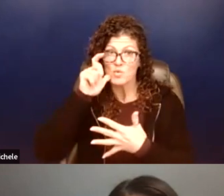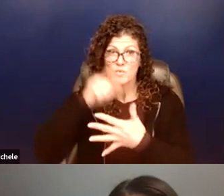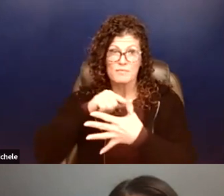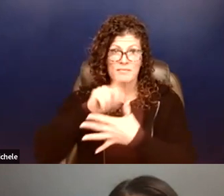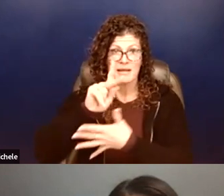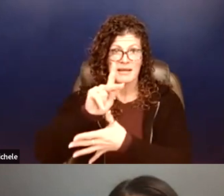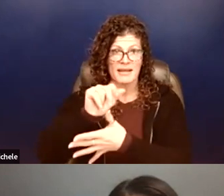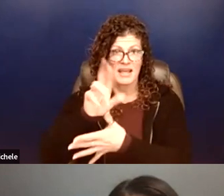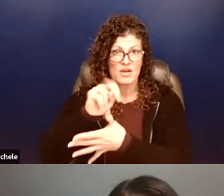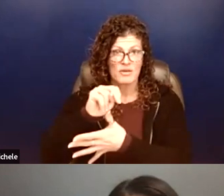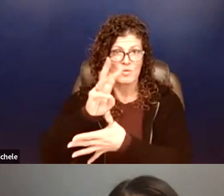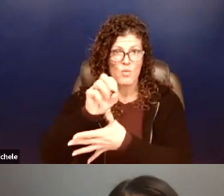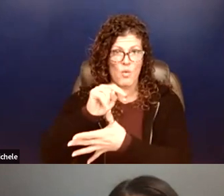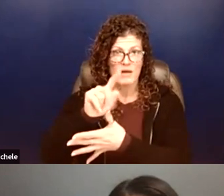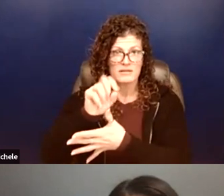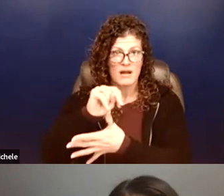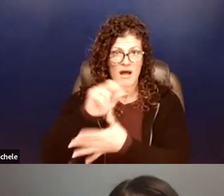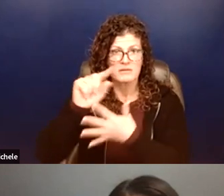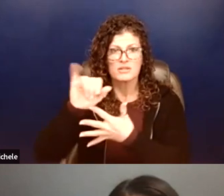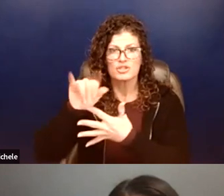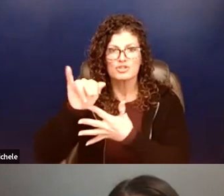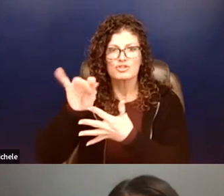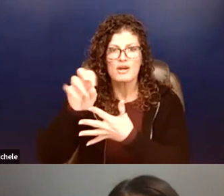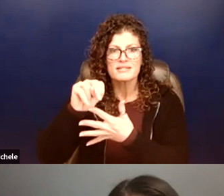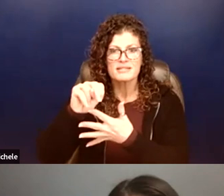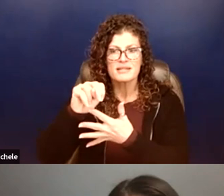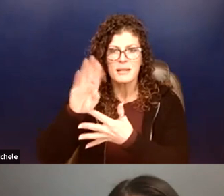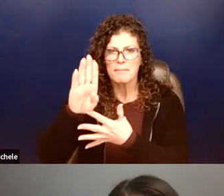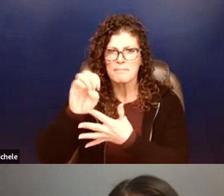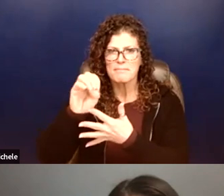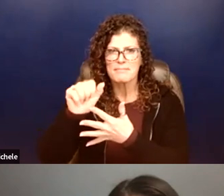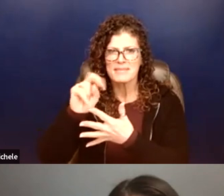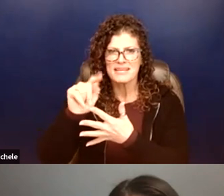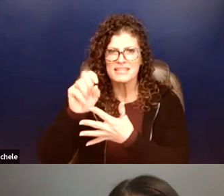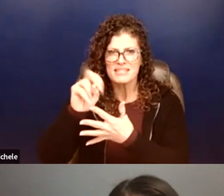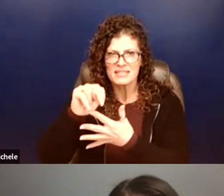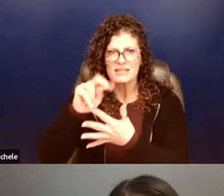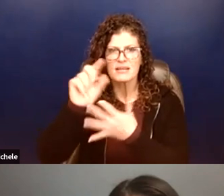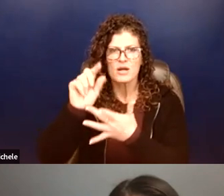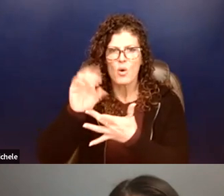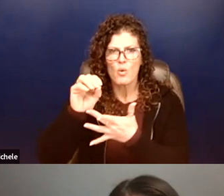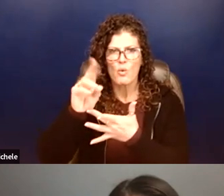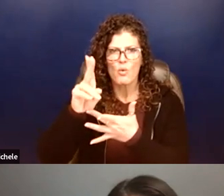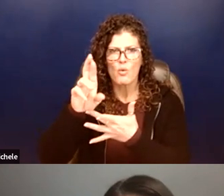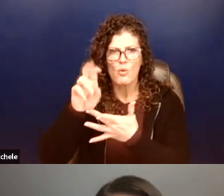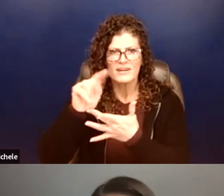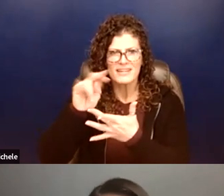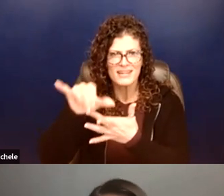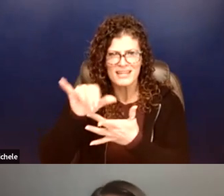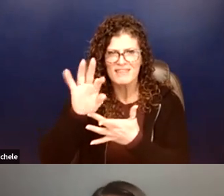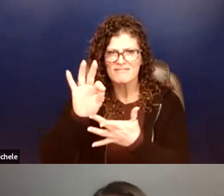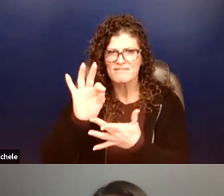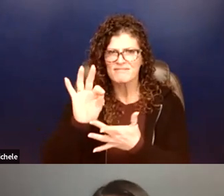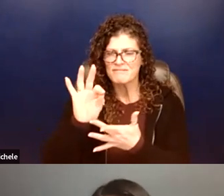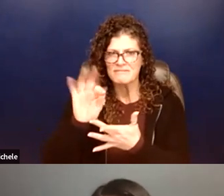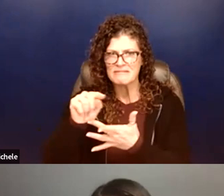Karen Wonton, Justin Beaton, Courtney Philly Carp,